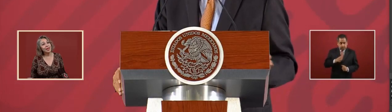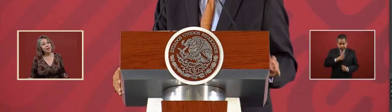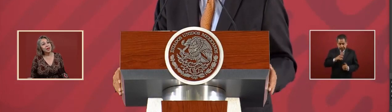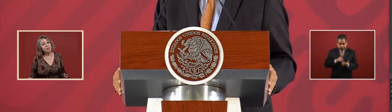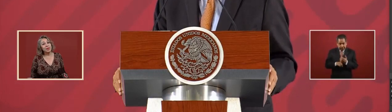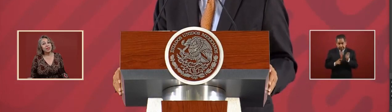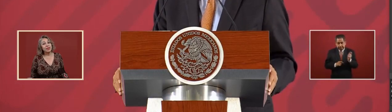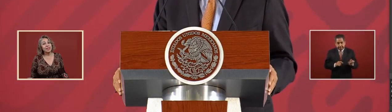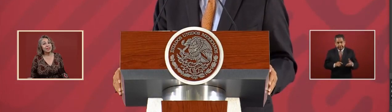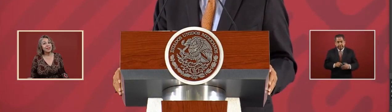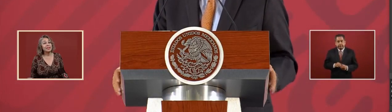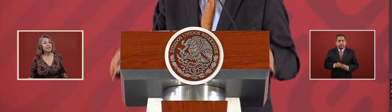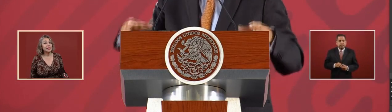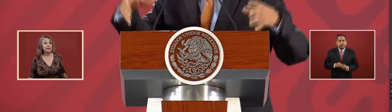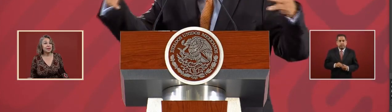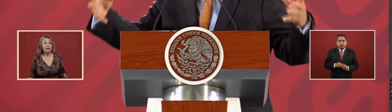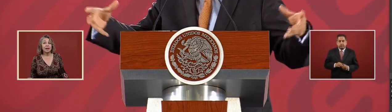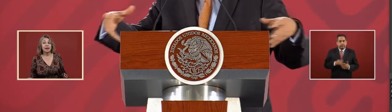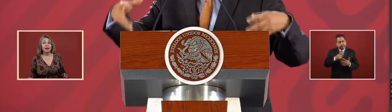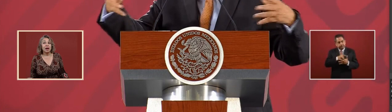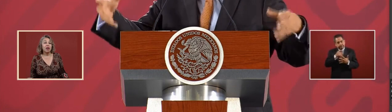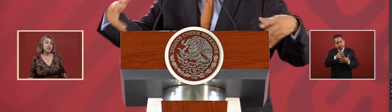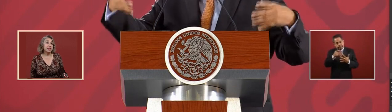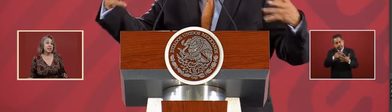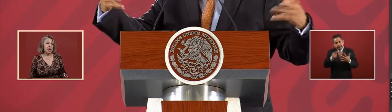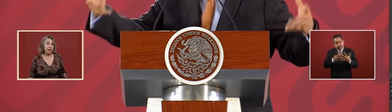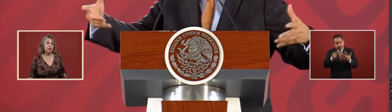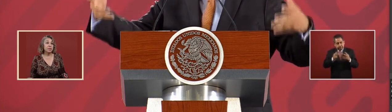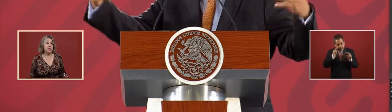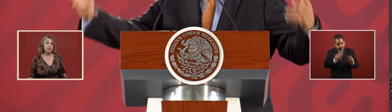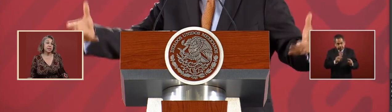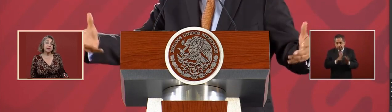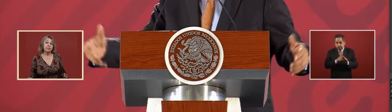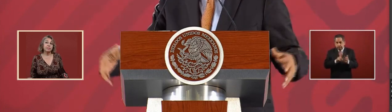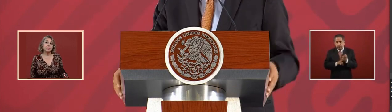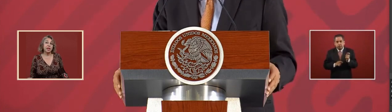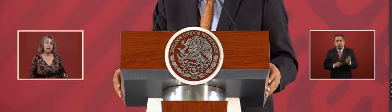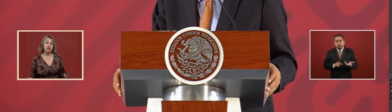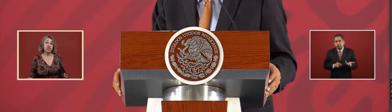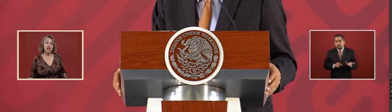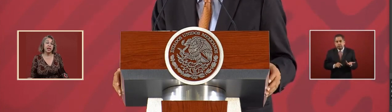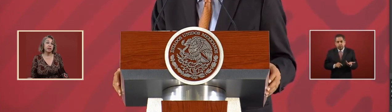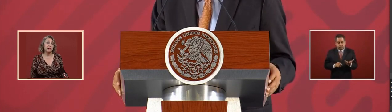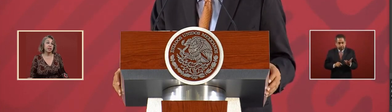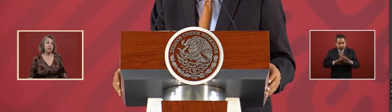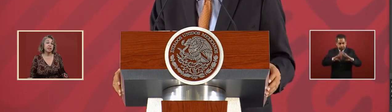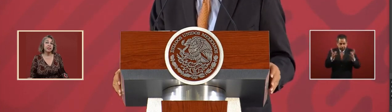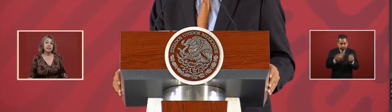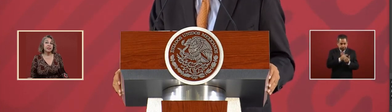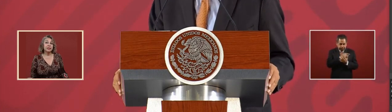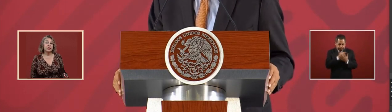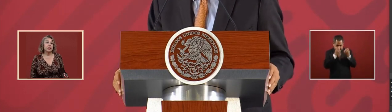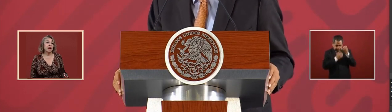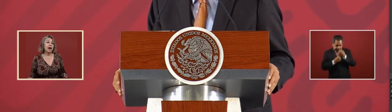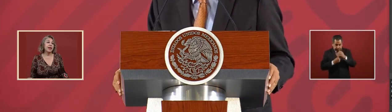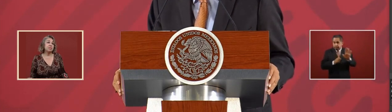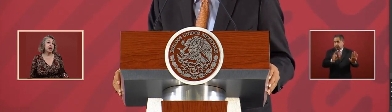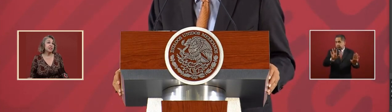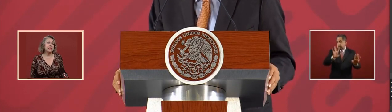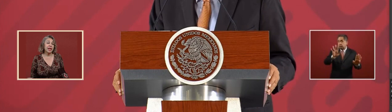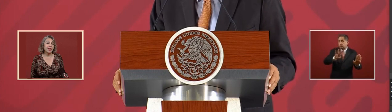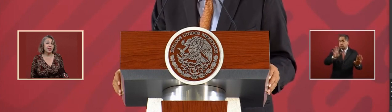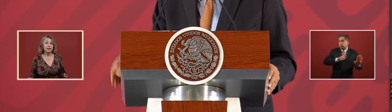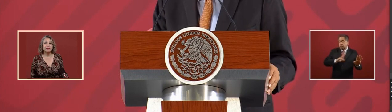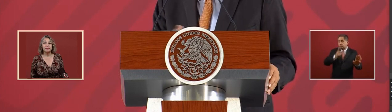Existen. But there exist todos estos elementos que all these elements that are conjunto. Channeled. No estoy diciendo, I am